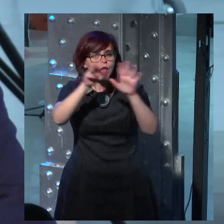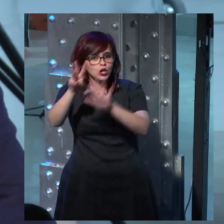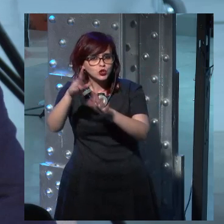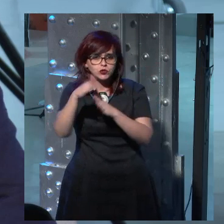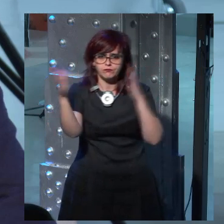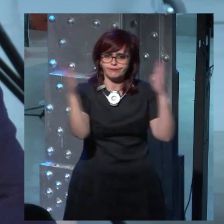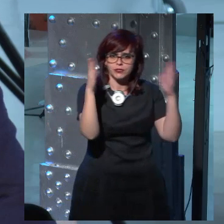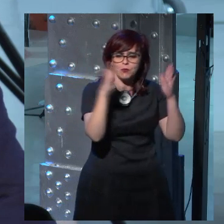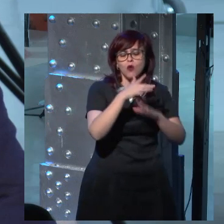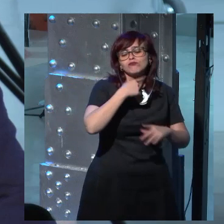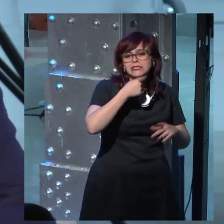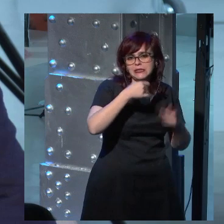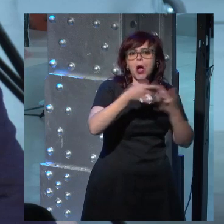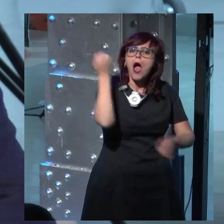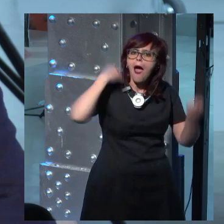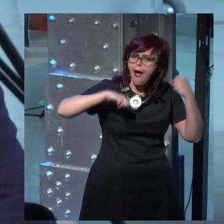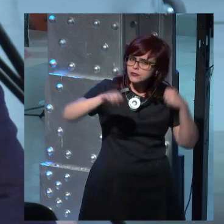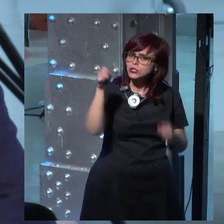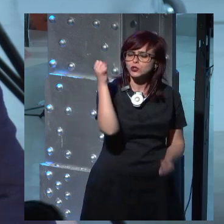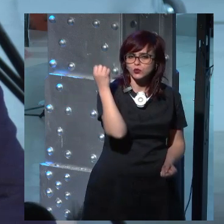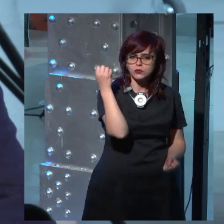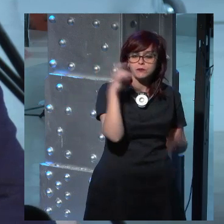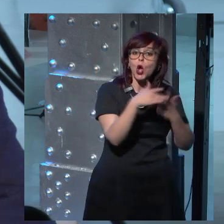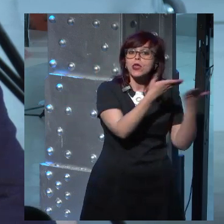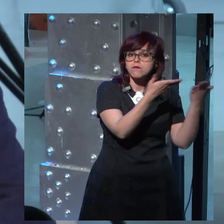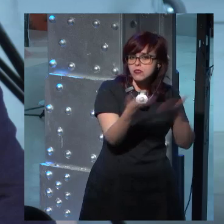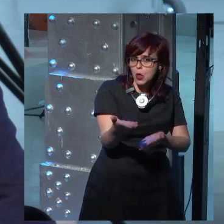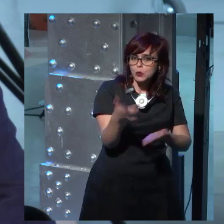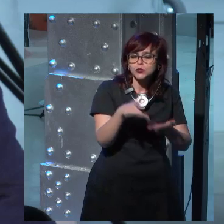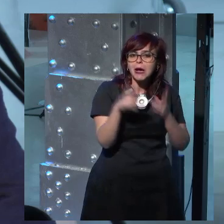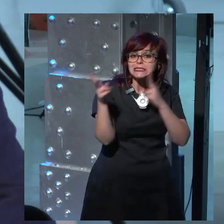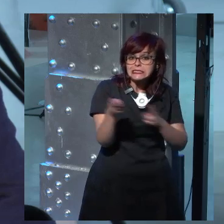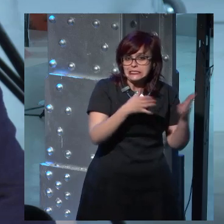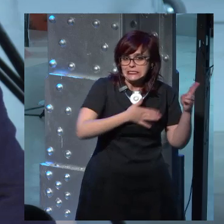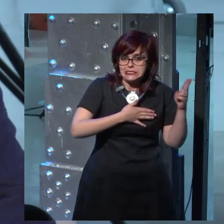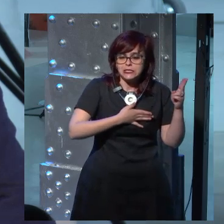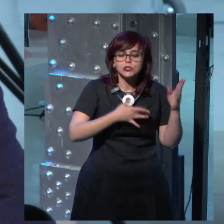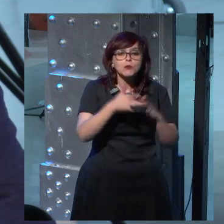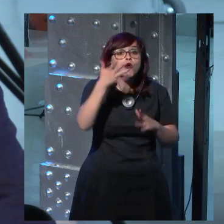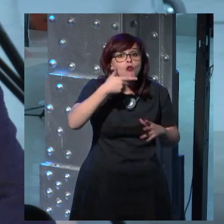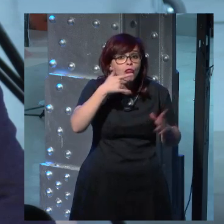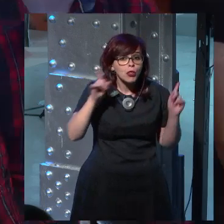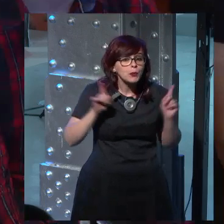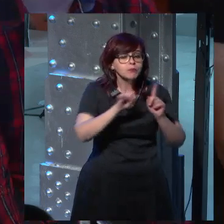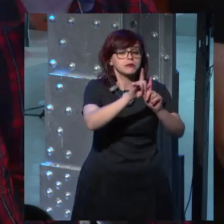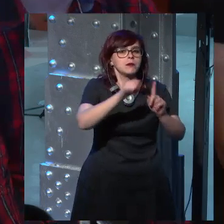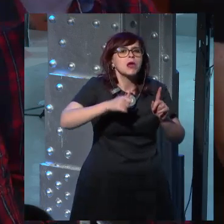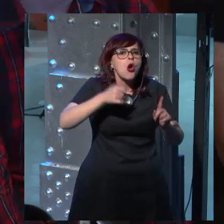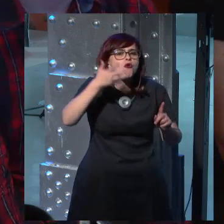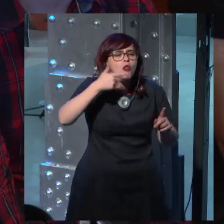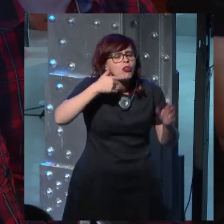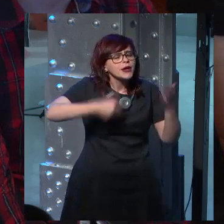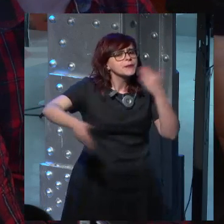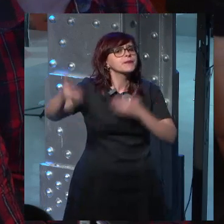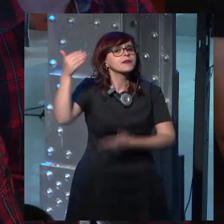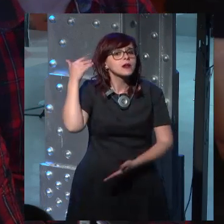He was a guest actor on an episode. I knew him, but I knew him from when I was a teenager, and I listened to